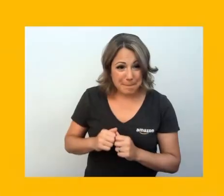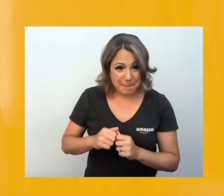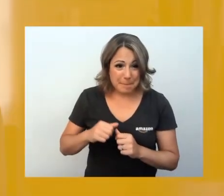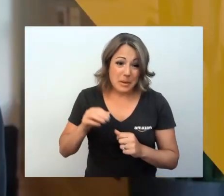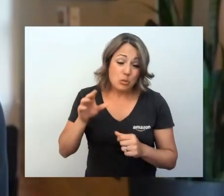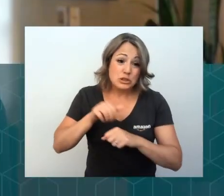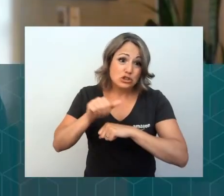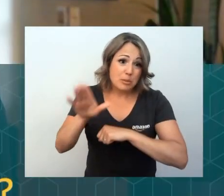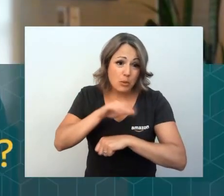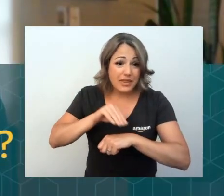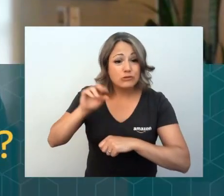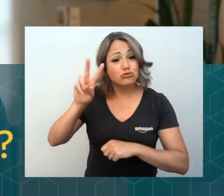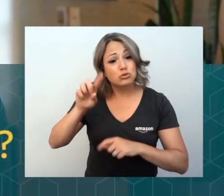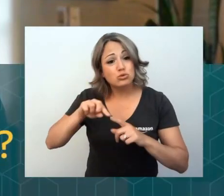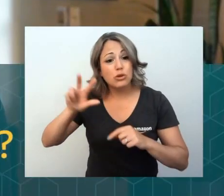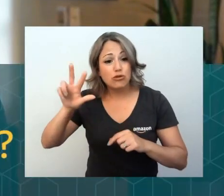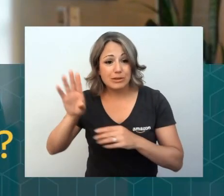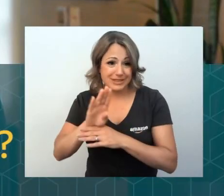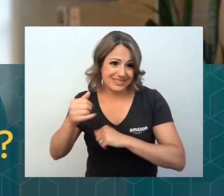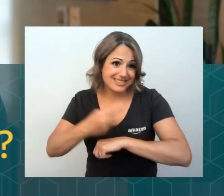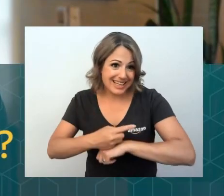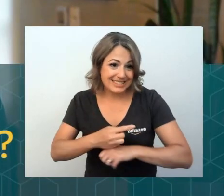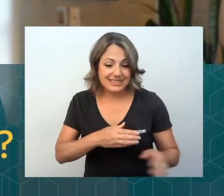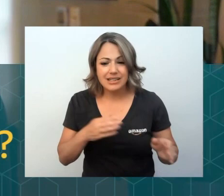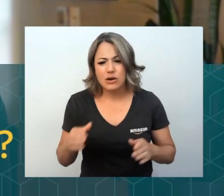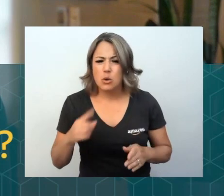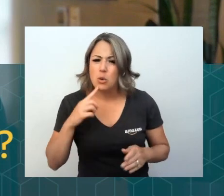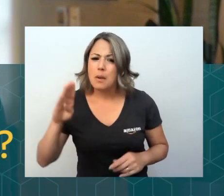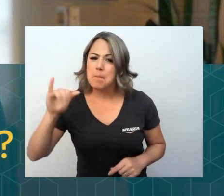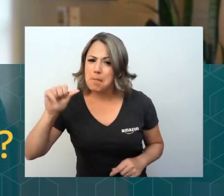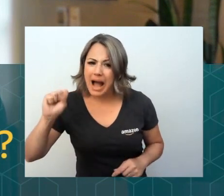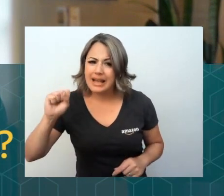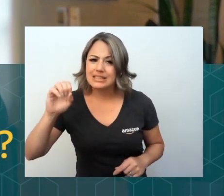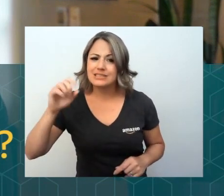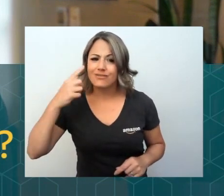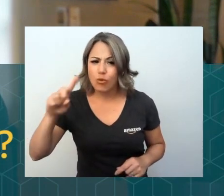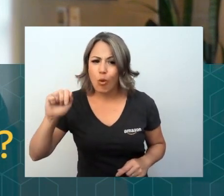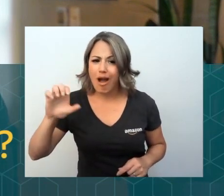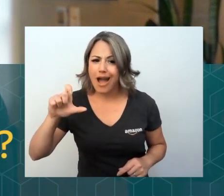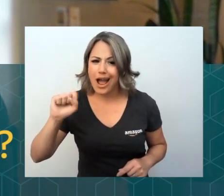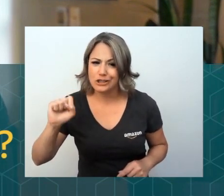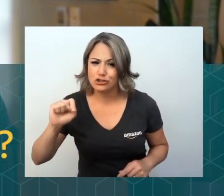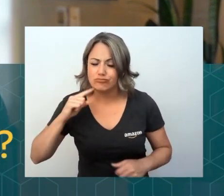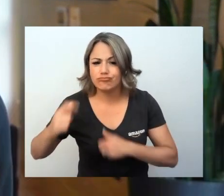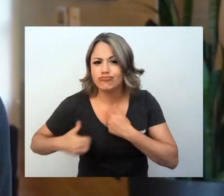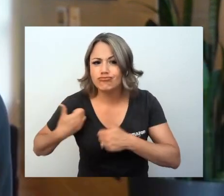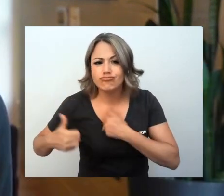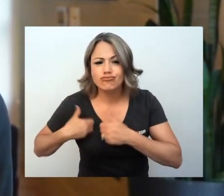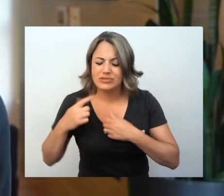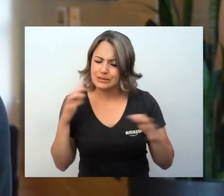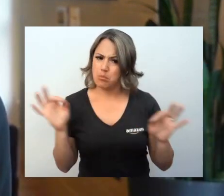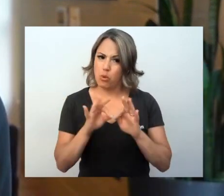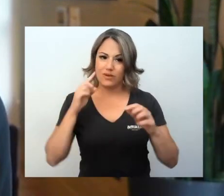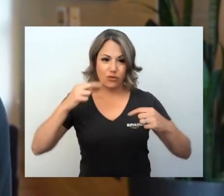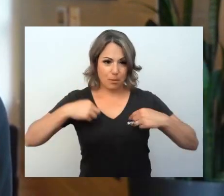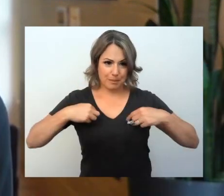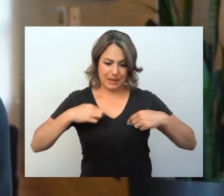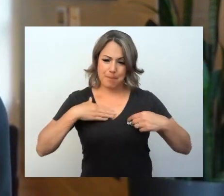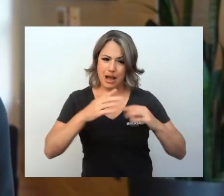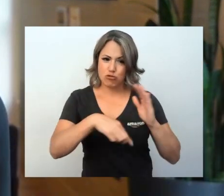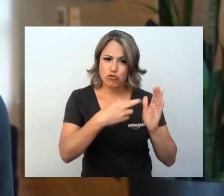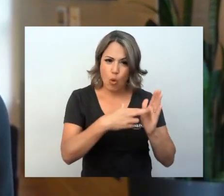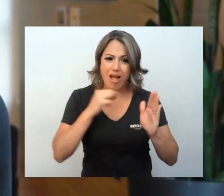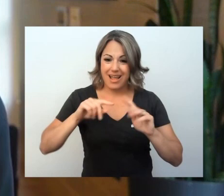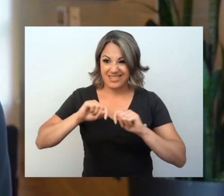days. Definitely bias for action, and that's a 2-pronged answer for me. So bias for action is important to me and my role in